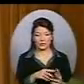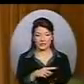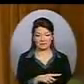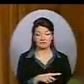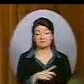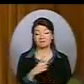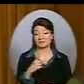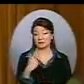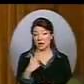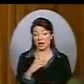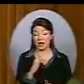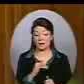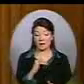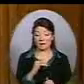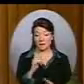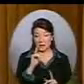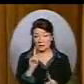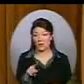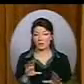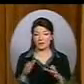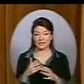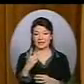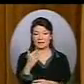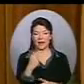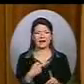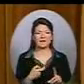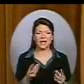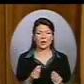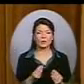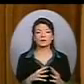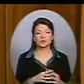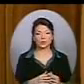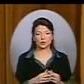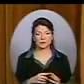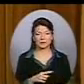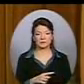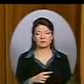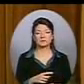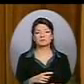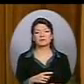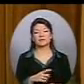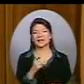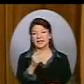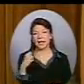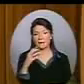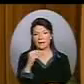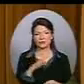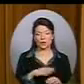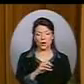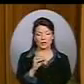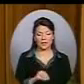calls originated in the U.S. In fact, we heard such a statement about Ottawa West Nepean yesterday, and what we can tell you is that Anita Vandenbold